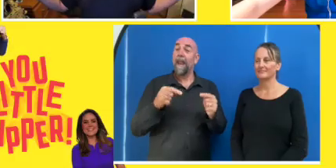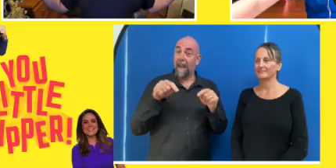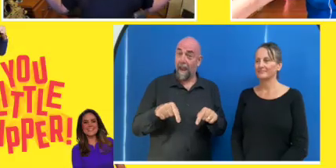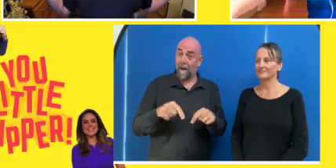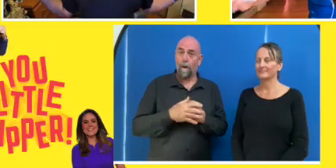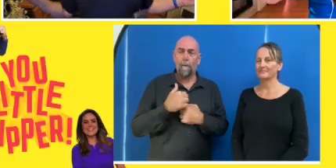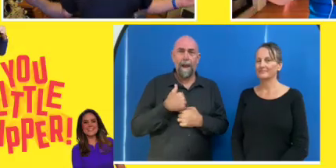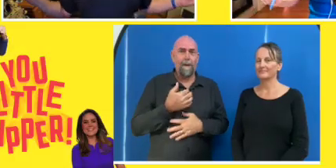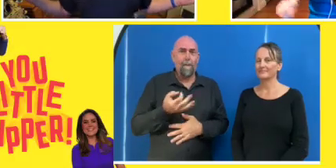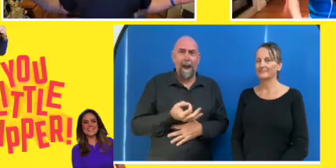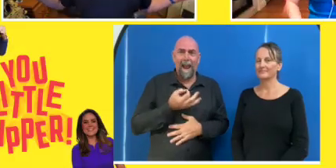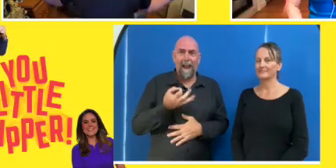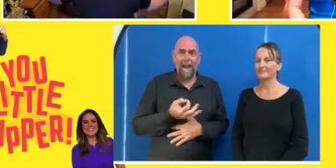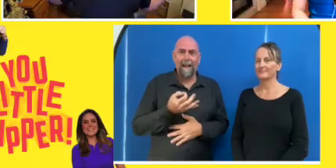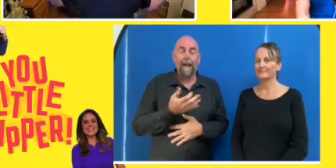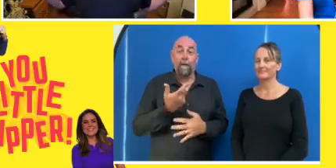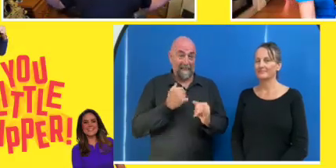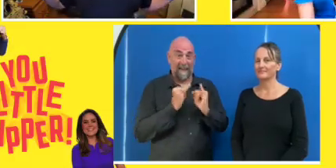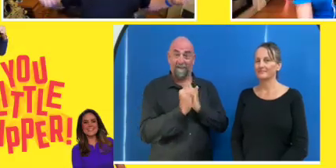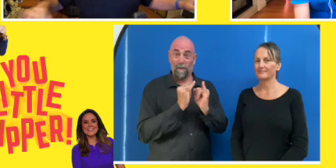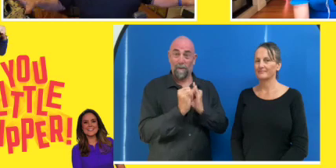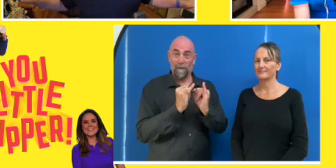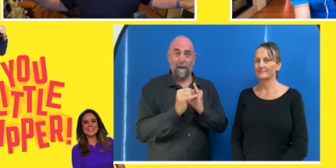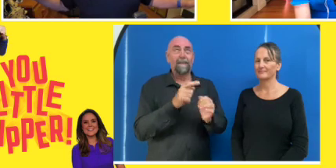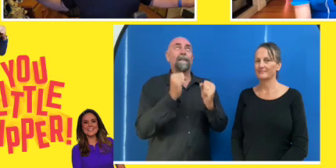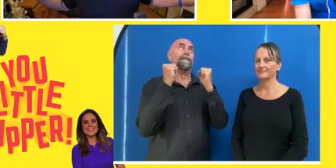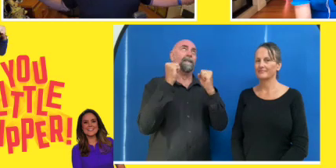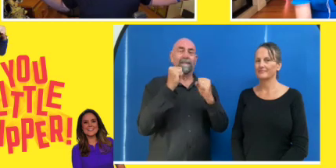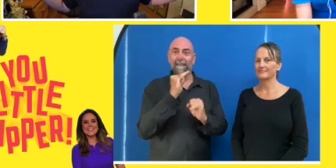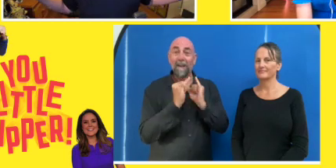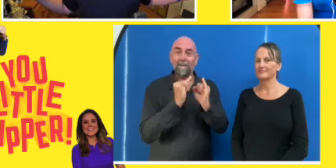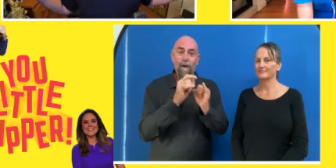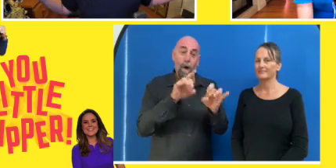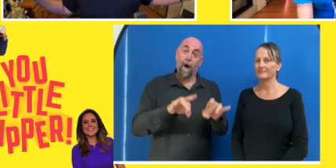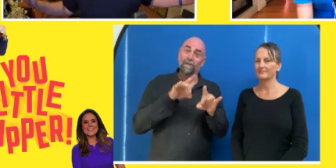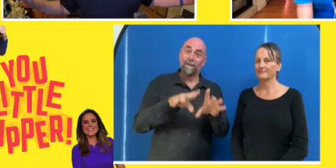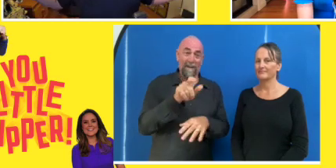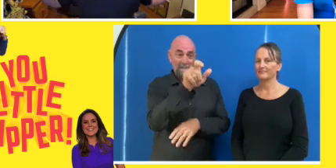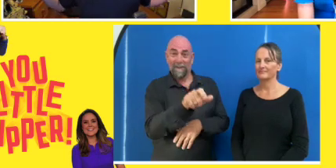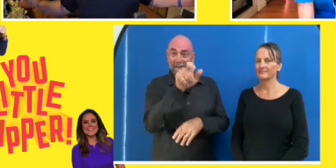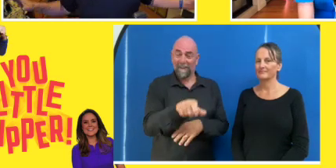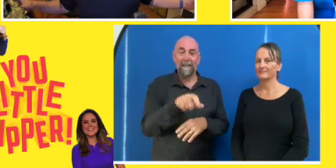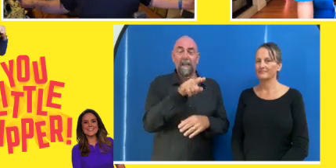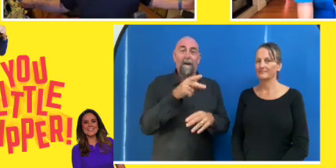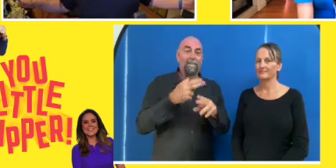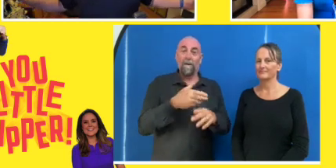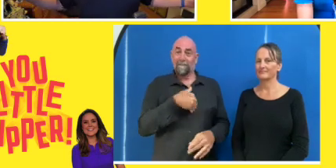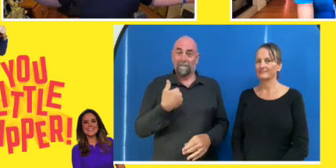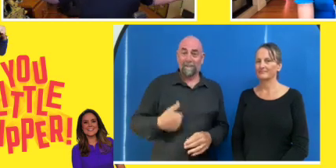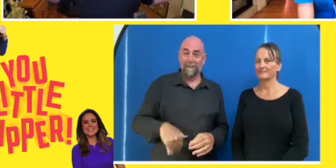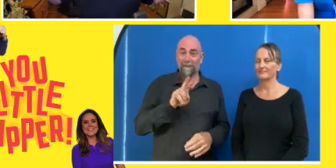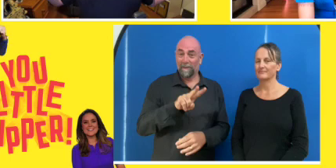Time for what we've all been waiting for, the interview of interviews. We get to chat to the Australian athlete on the ground in Beijing